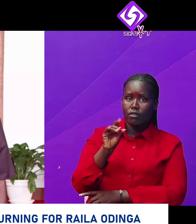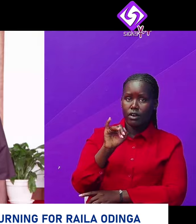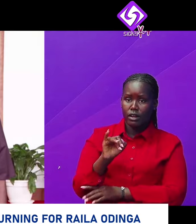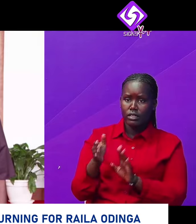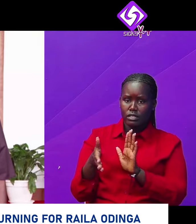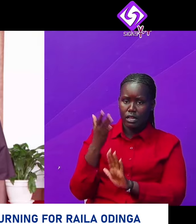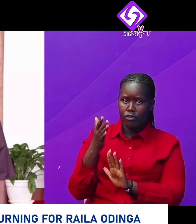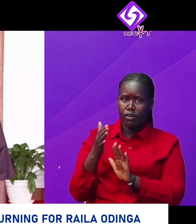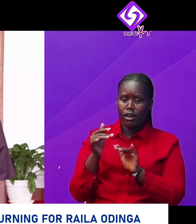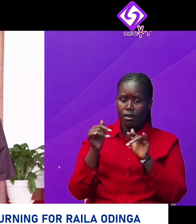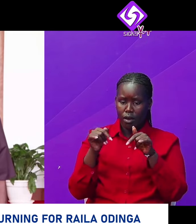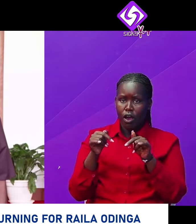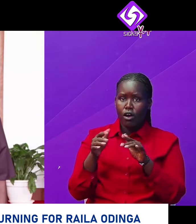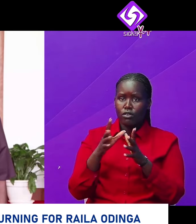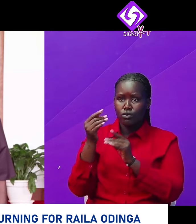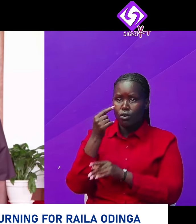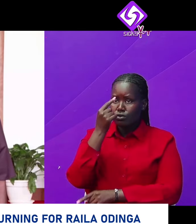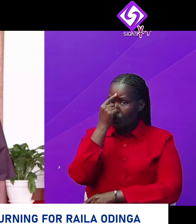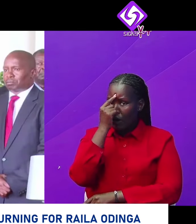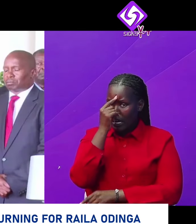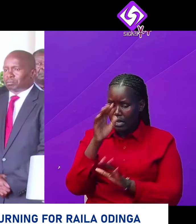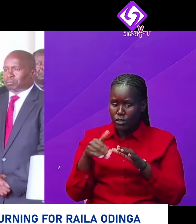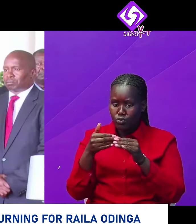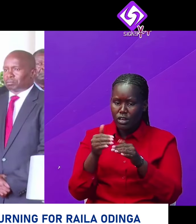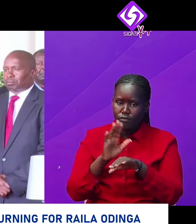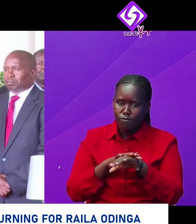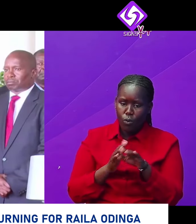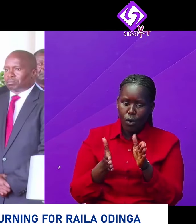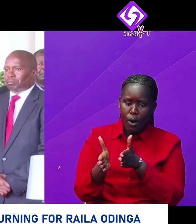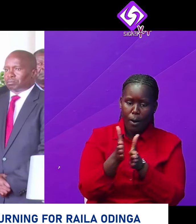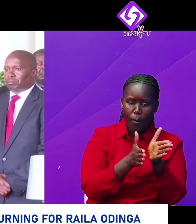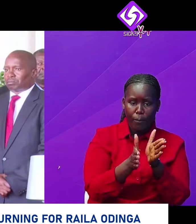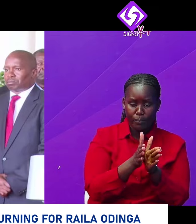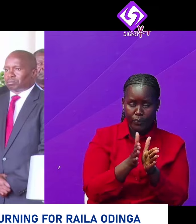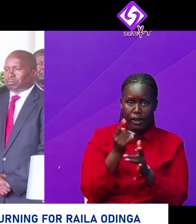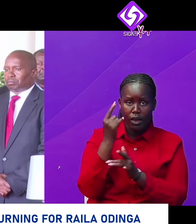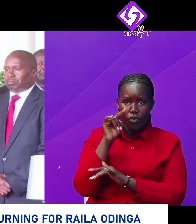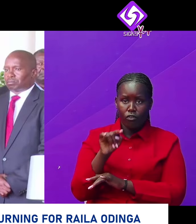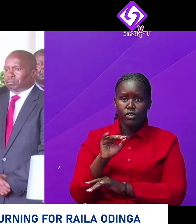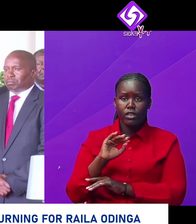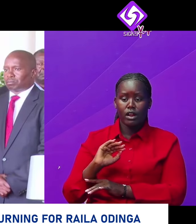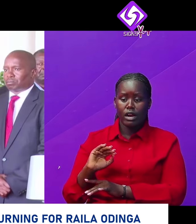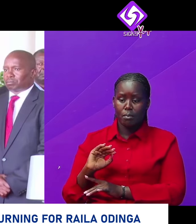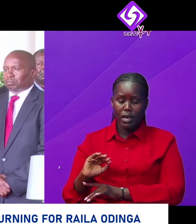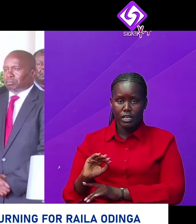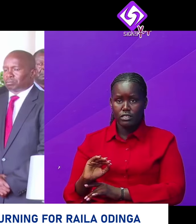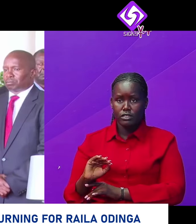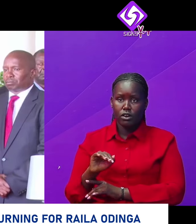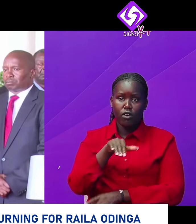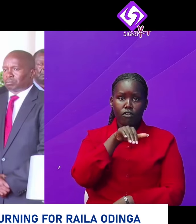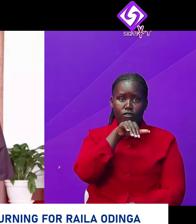India to facilitate proper organization in the repatriation of the remains of our